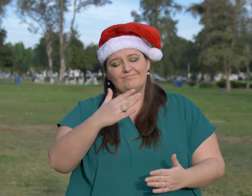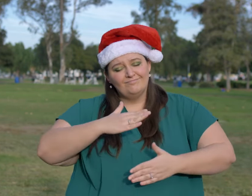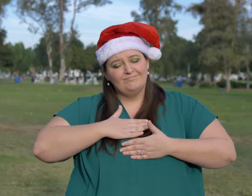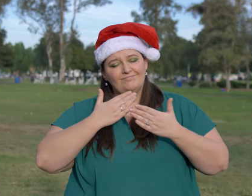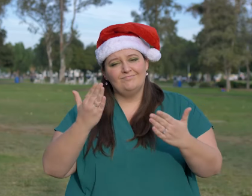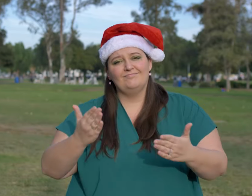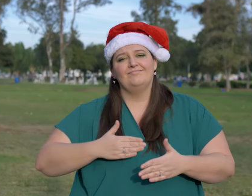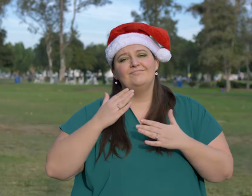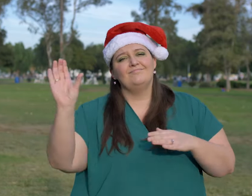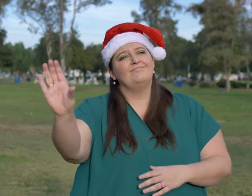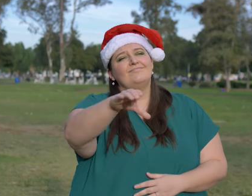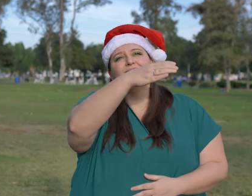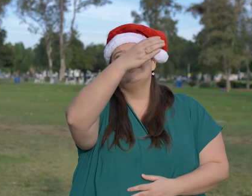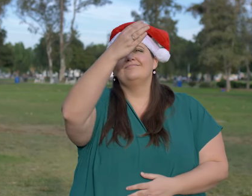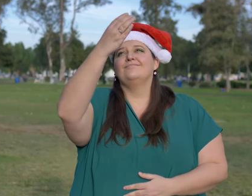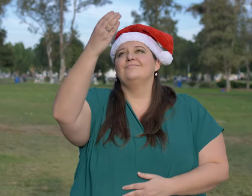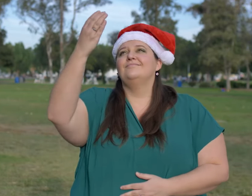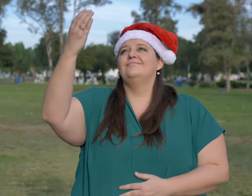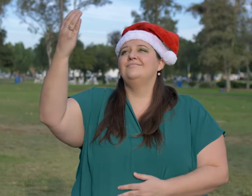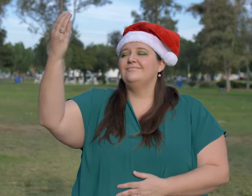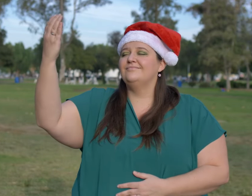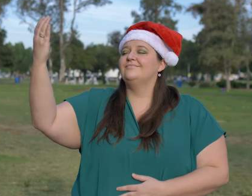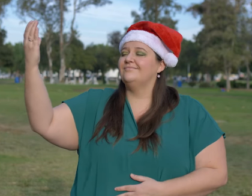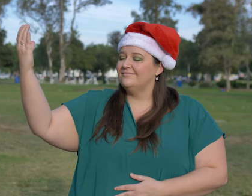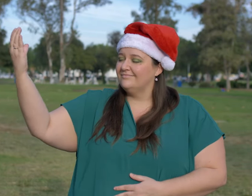a happy Christmas day.